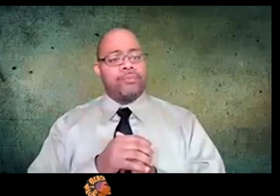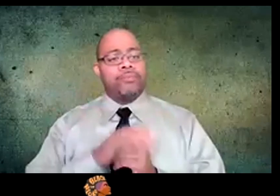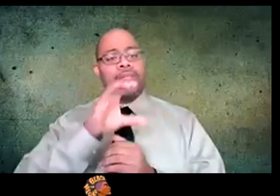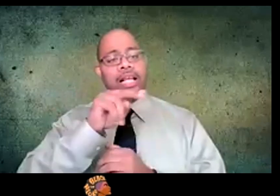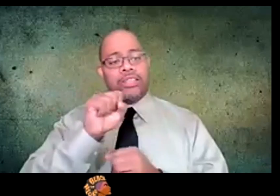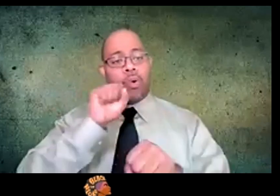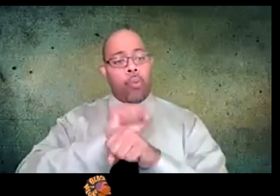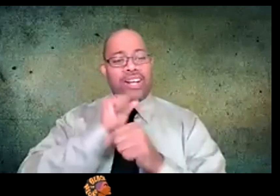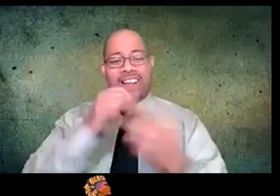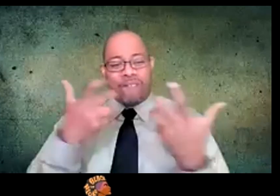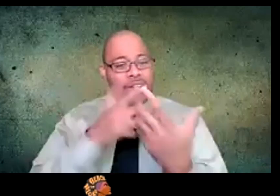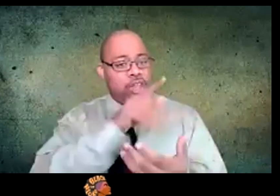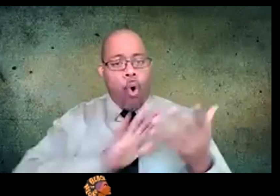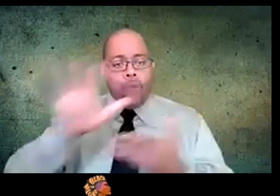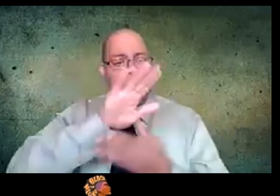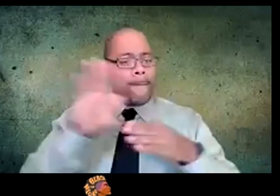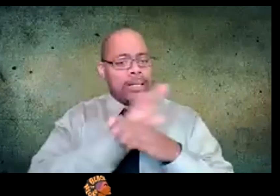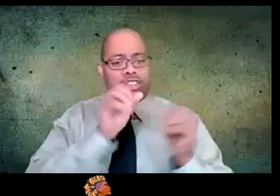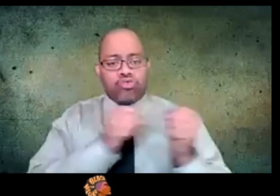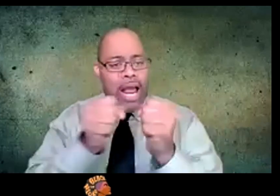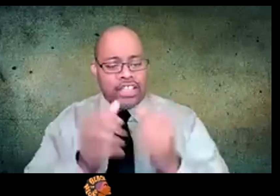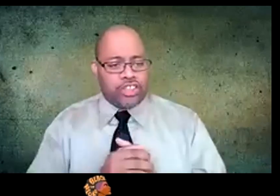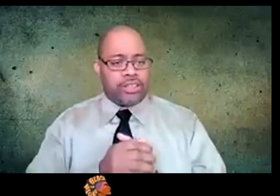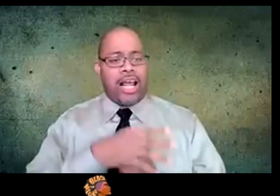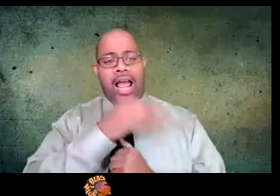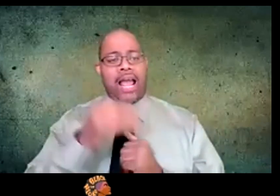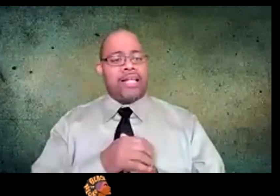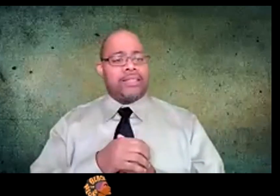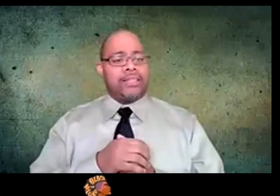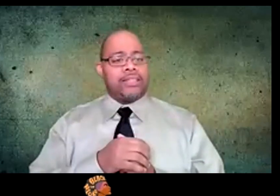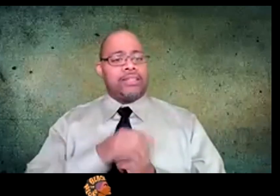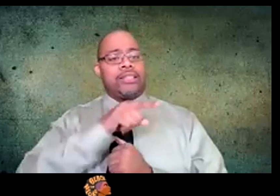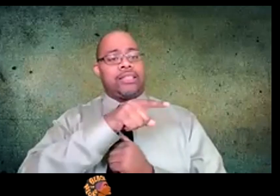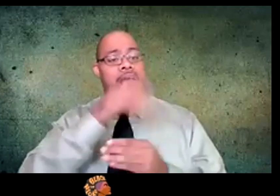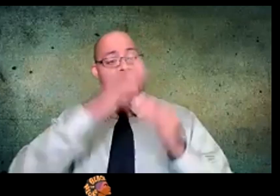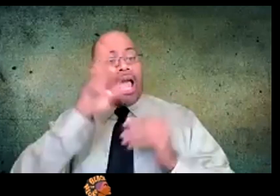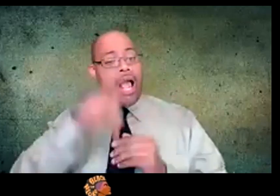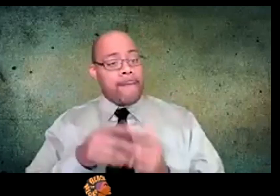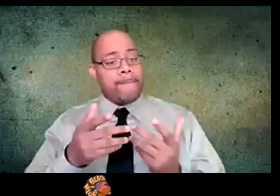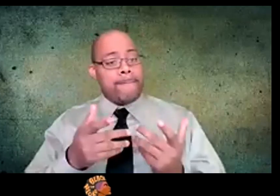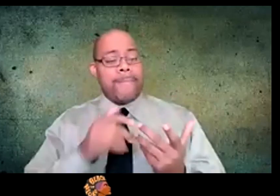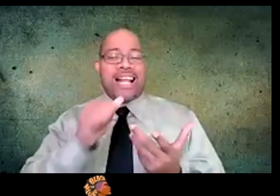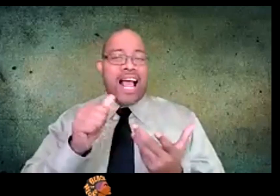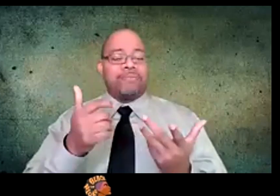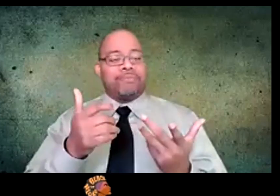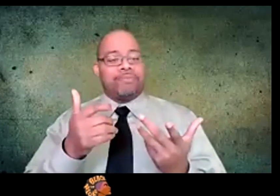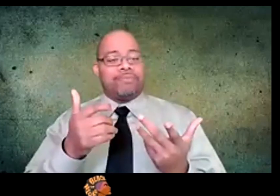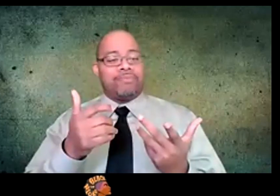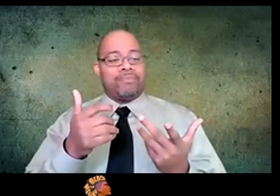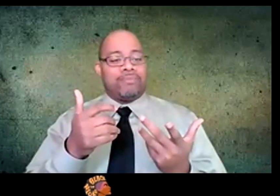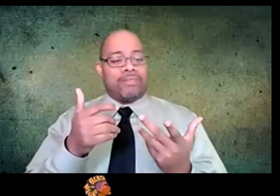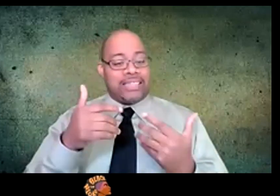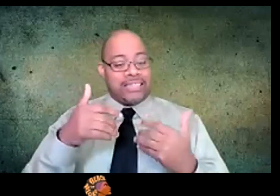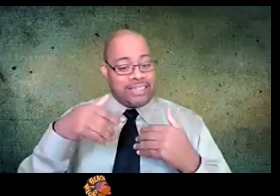work didn't fit into their overall business strategy, and they ended up not necessarily a spin out, but they